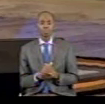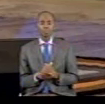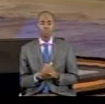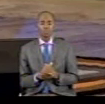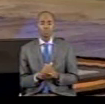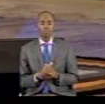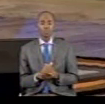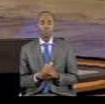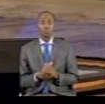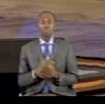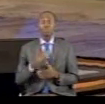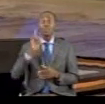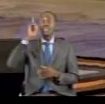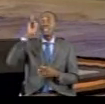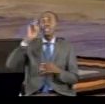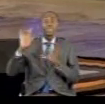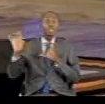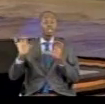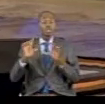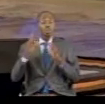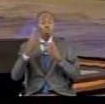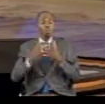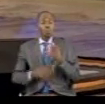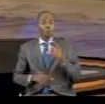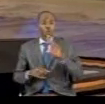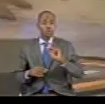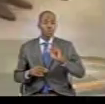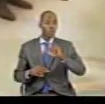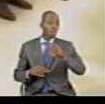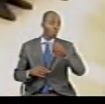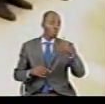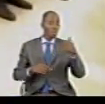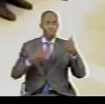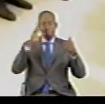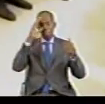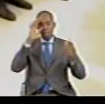He did what no other man ever did.